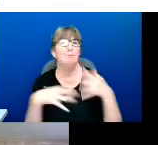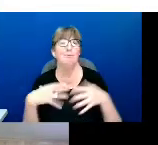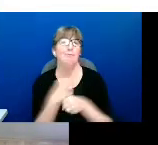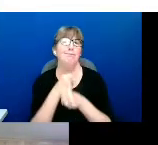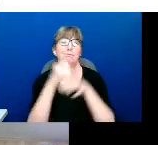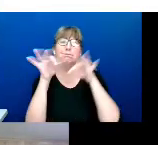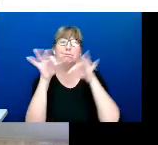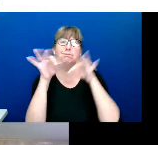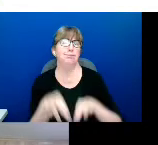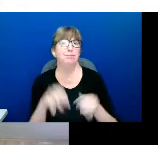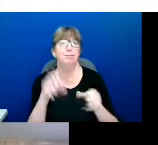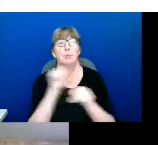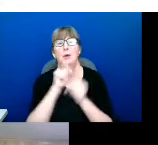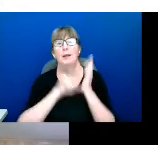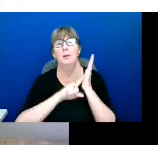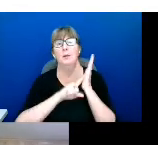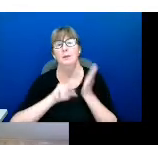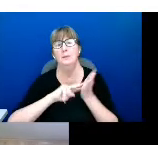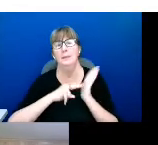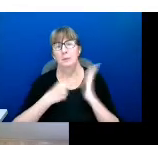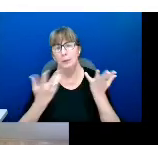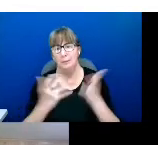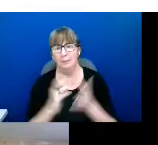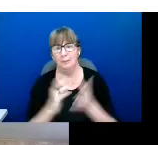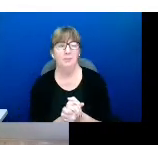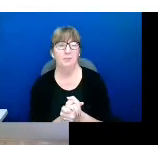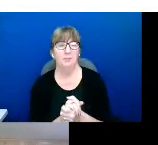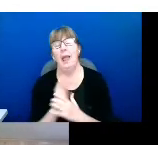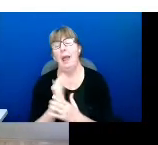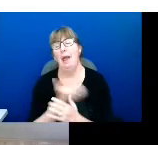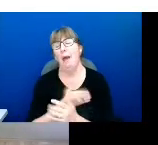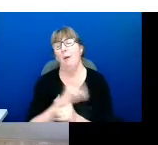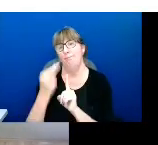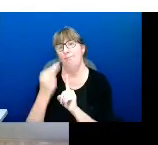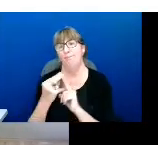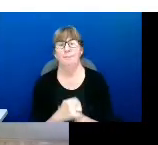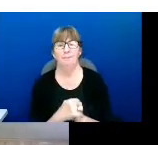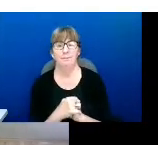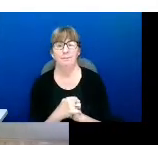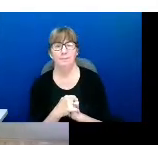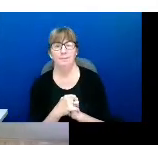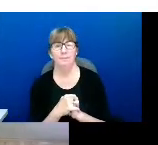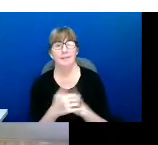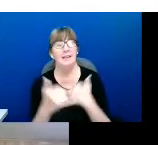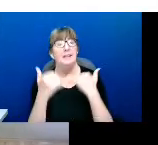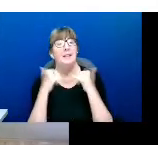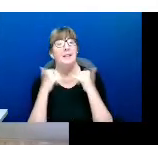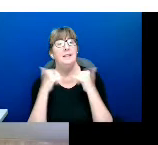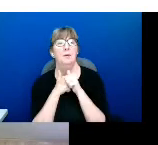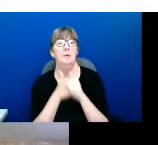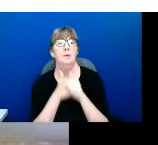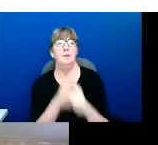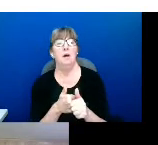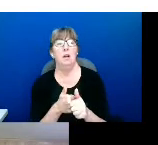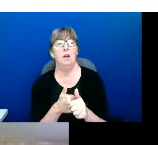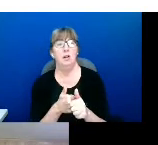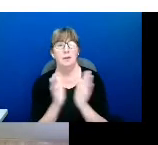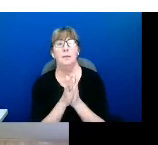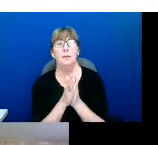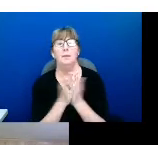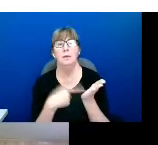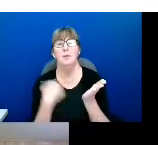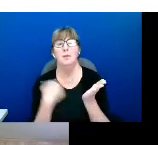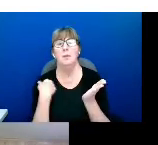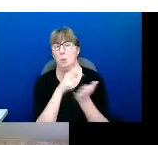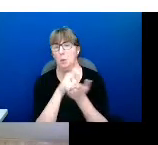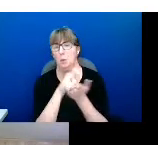work exploration, the way we see it anyway. And today we're going to be following a manual we wrote several years ago. A lot